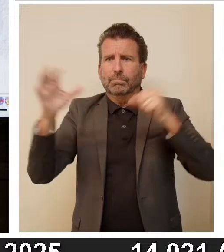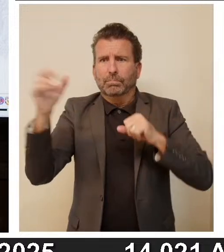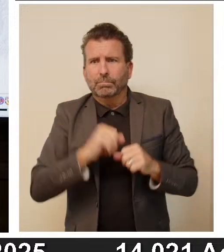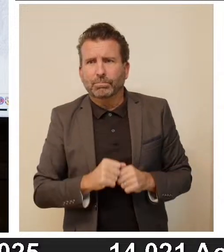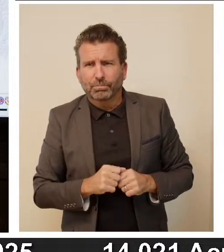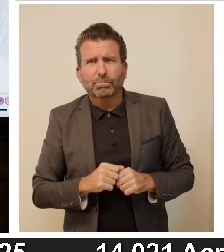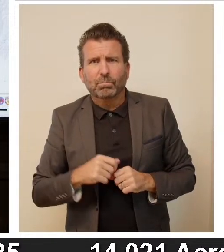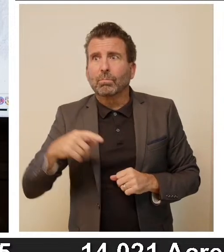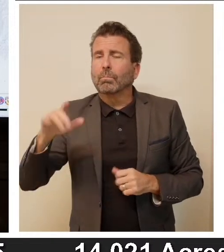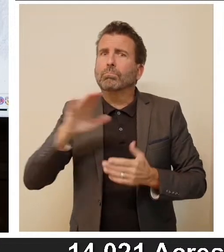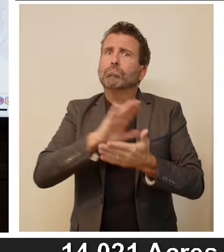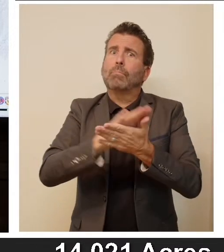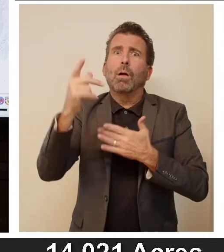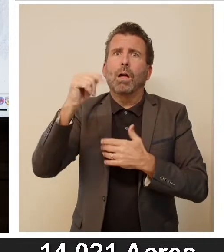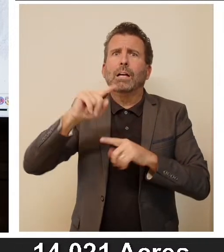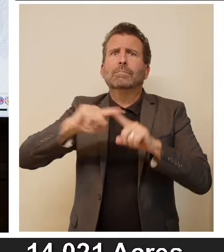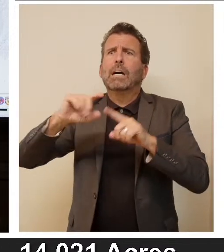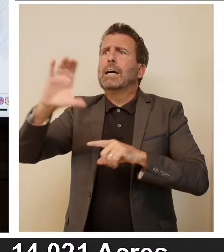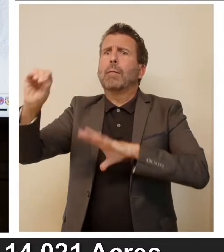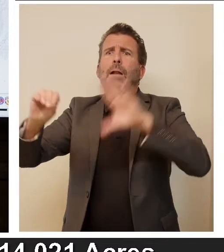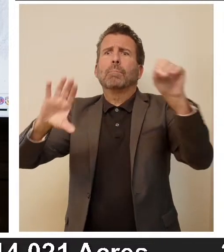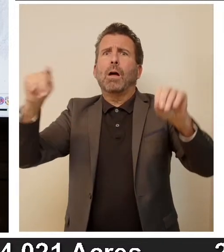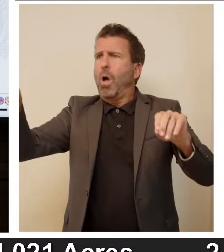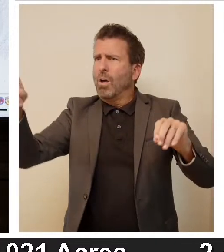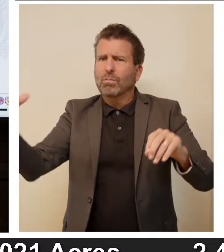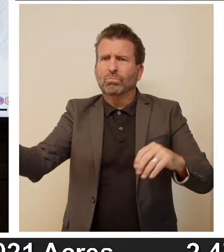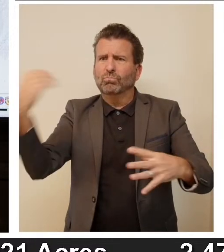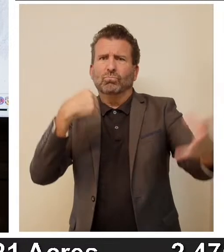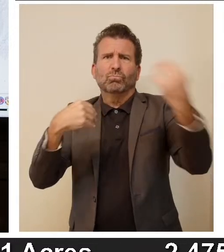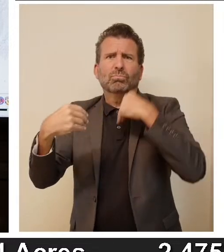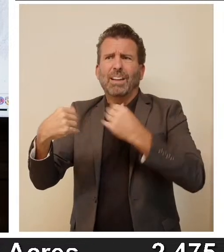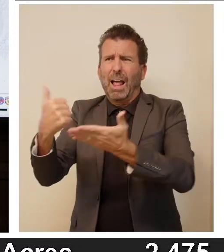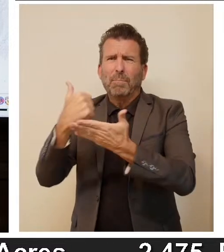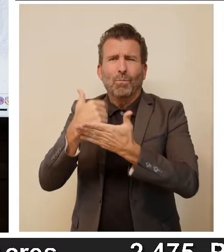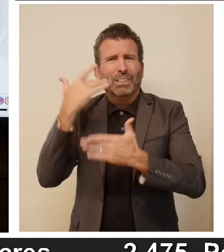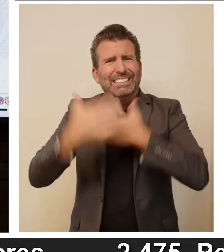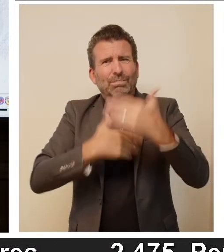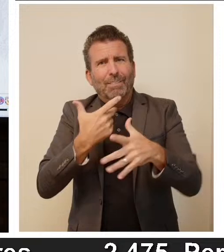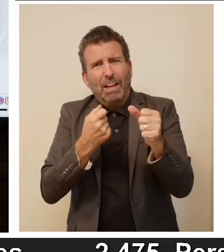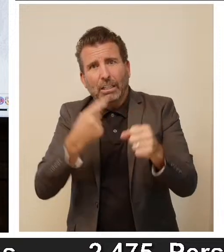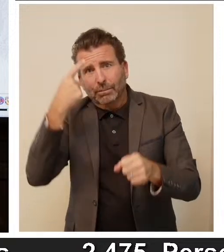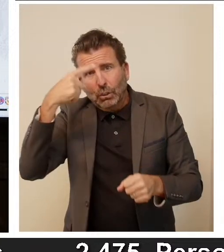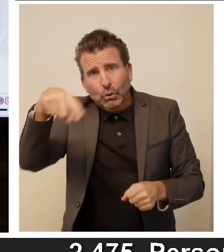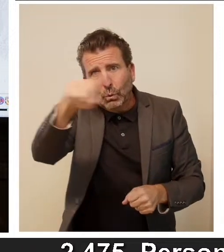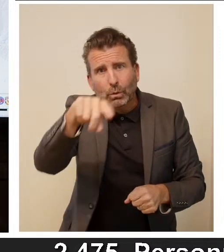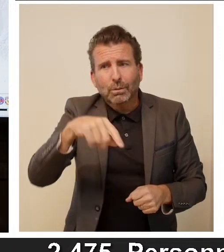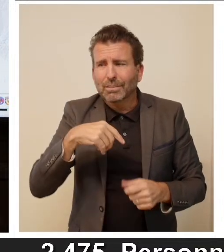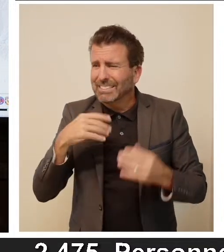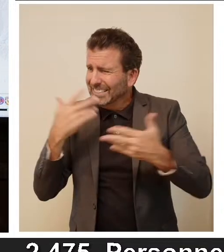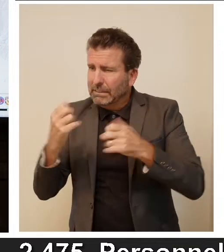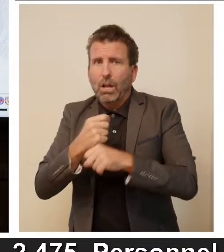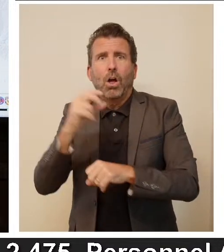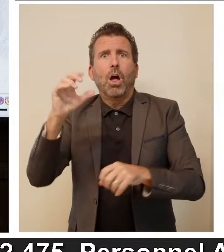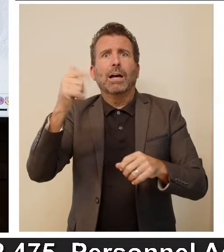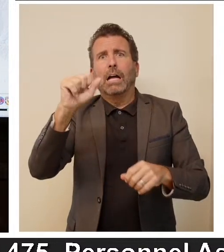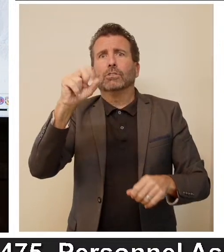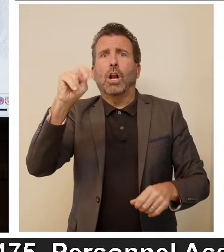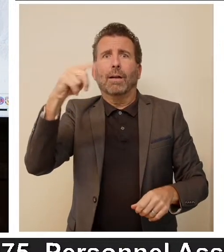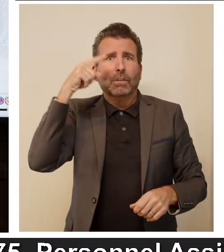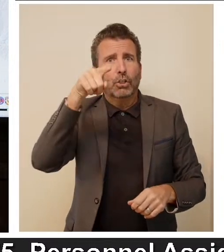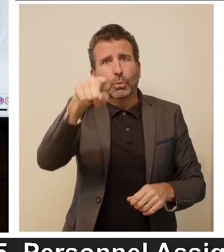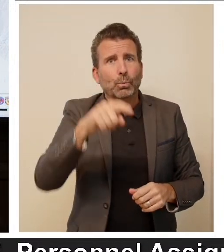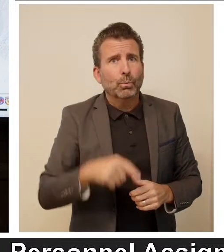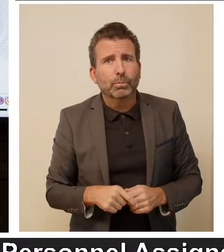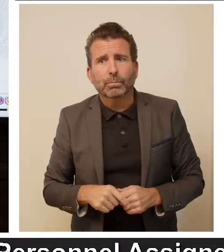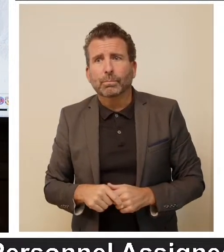restoration of service as quickly as possible. For an up-to-date map on areas currently restored, in progress, and under assessment,